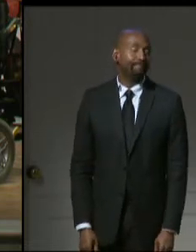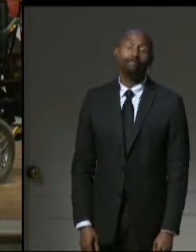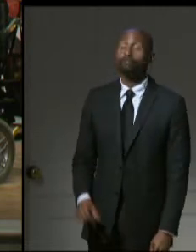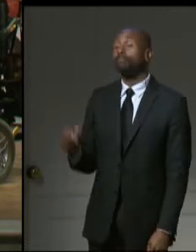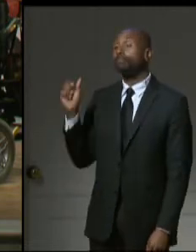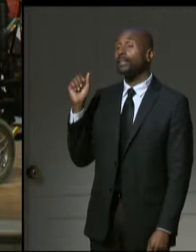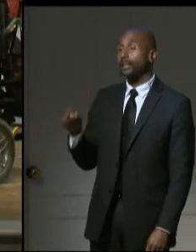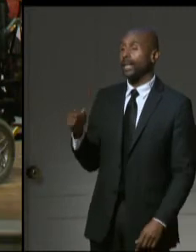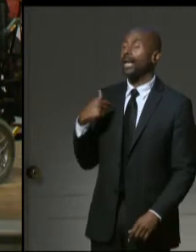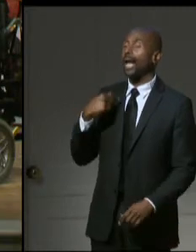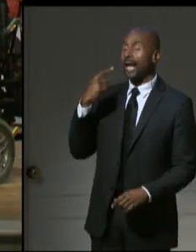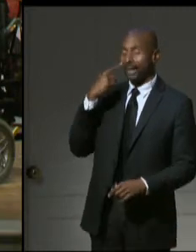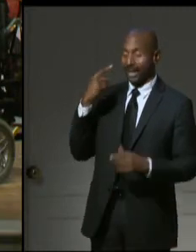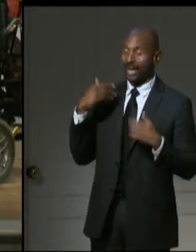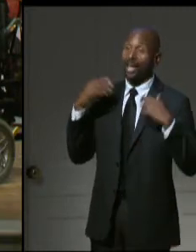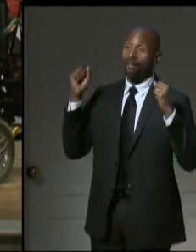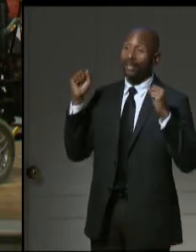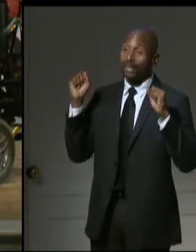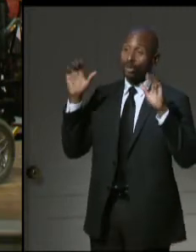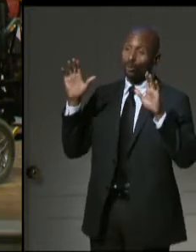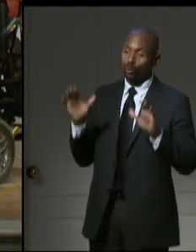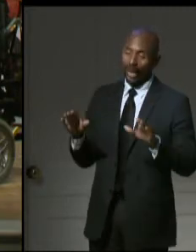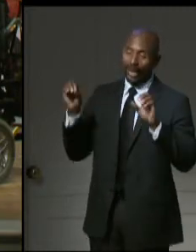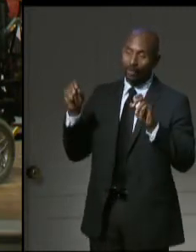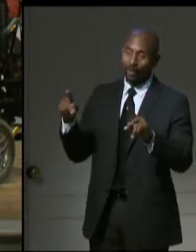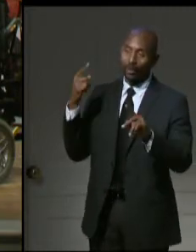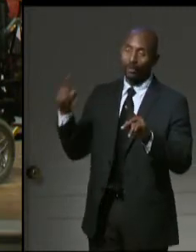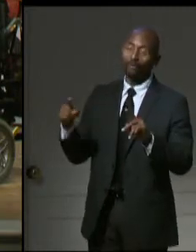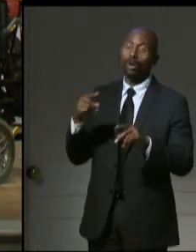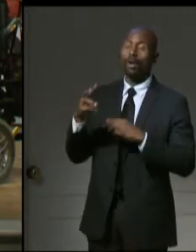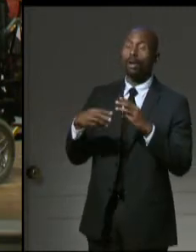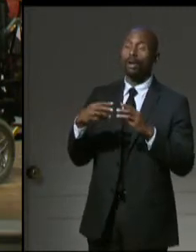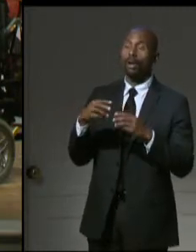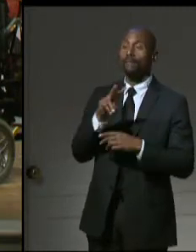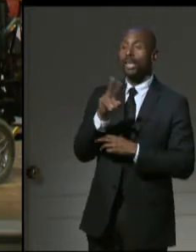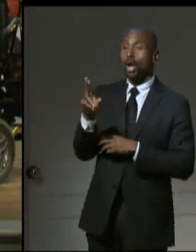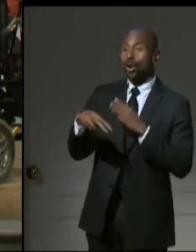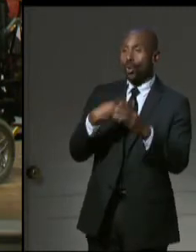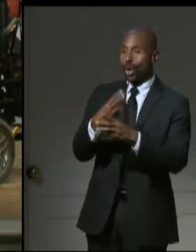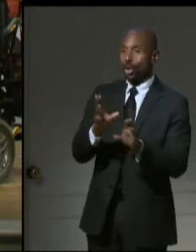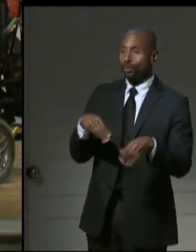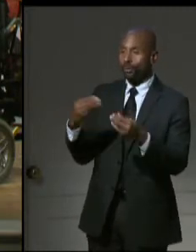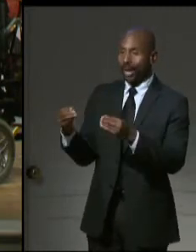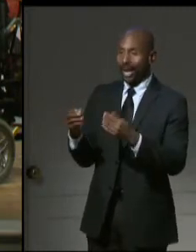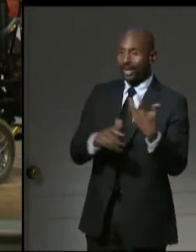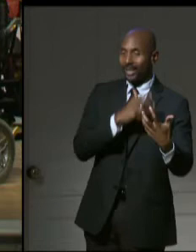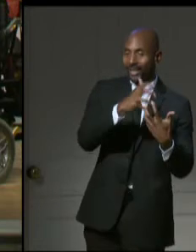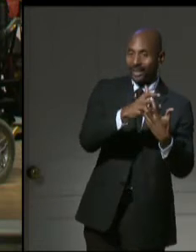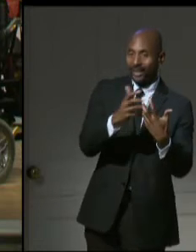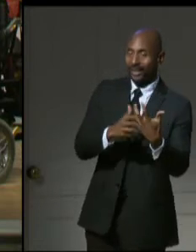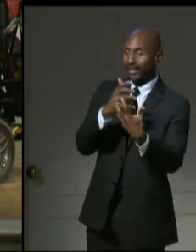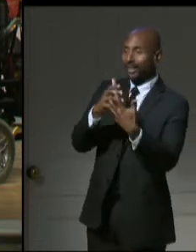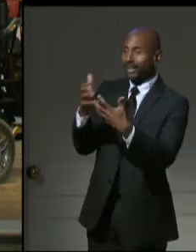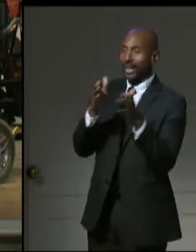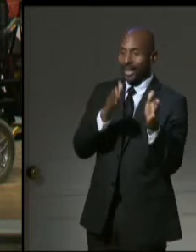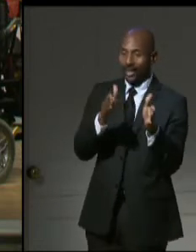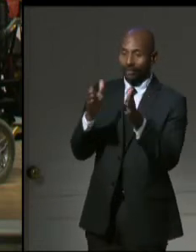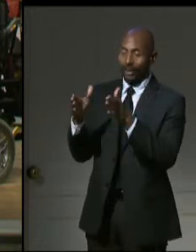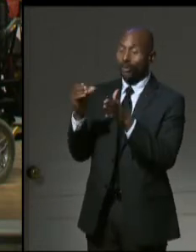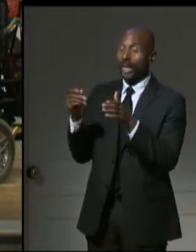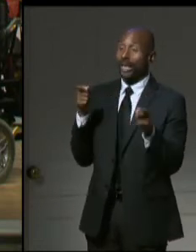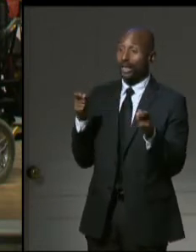So yes, I think there's tremendous opportunity for the world of VR to provide individualized and controlled sensory